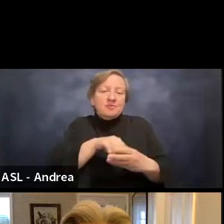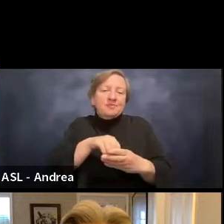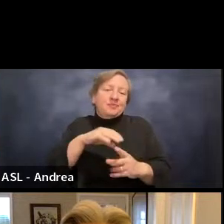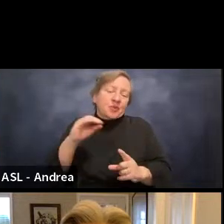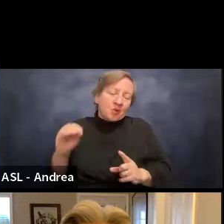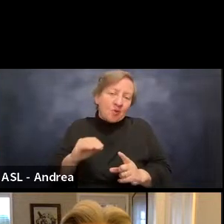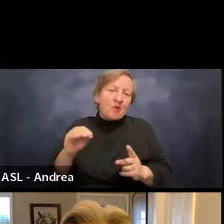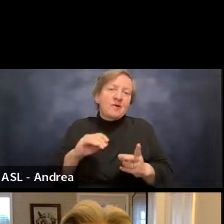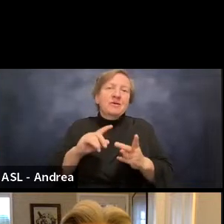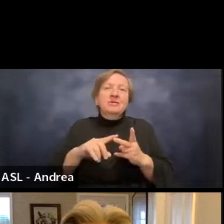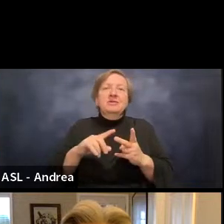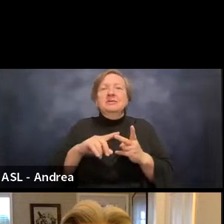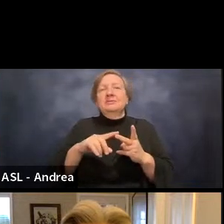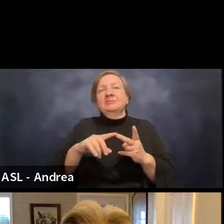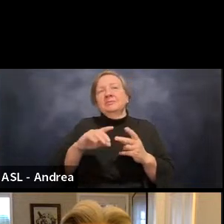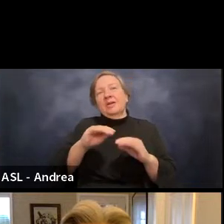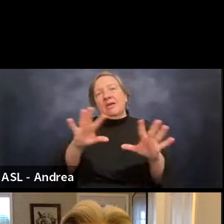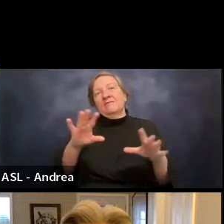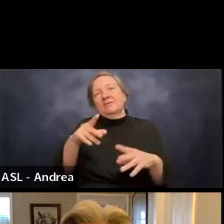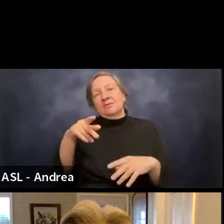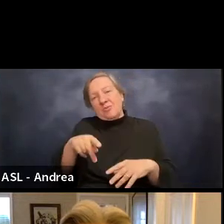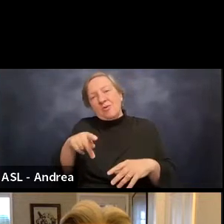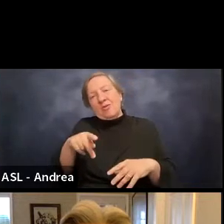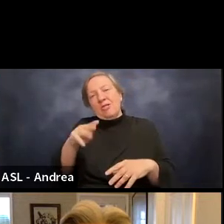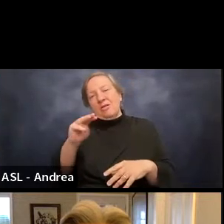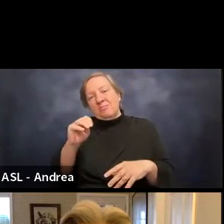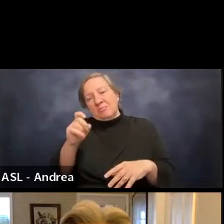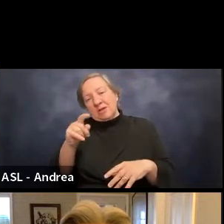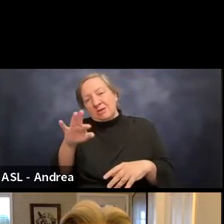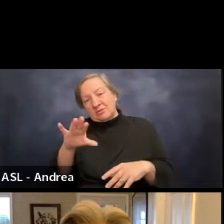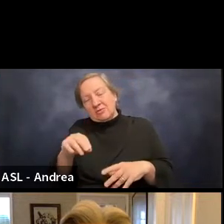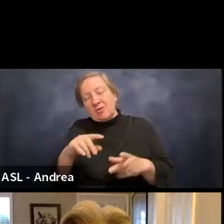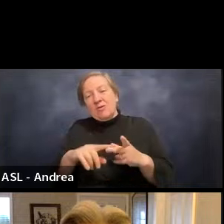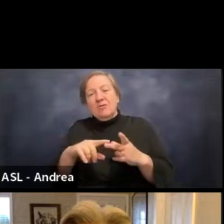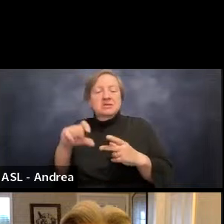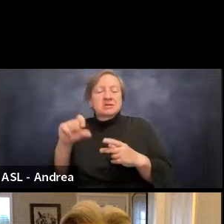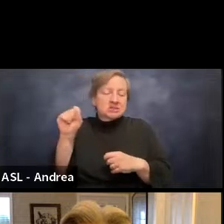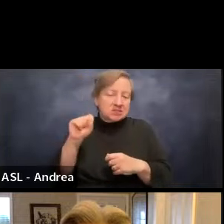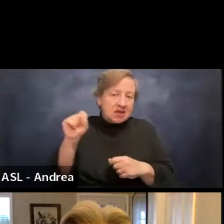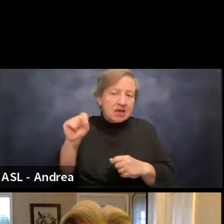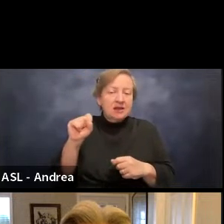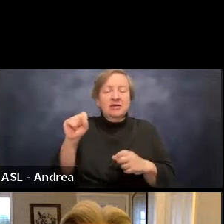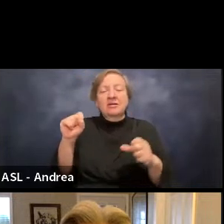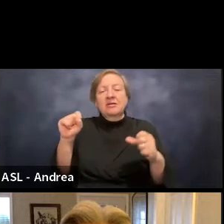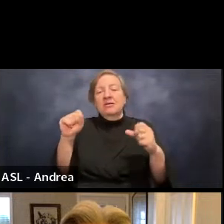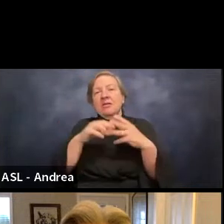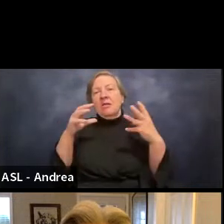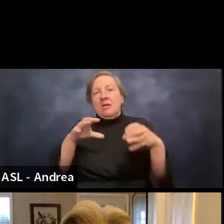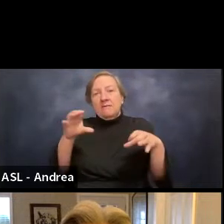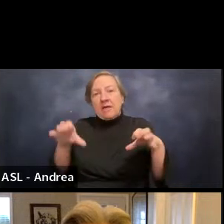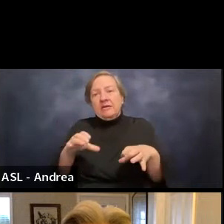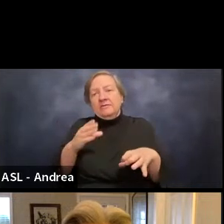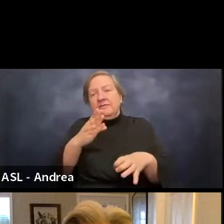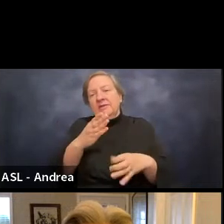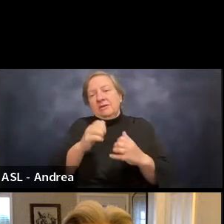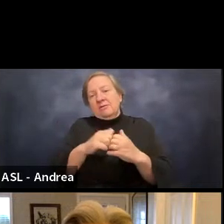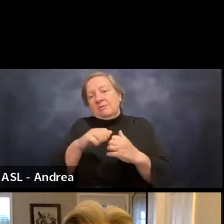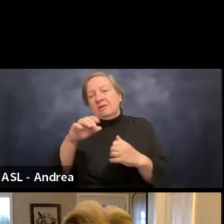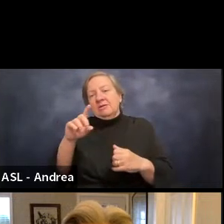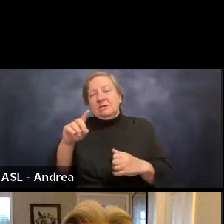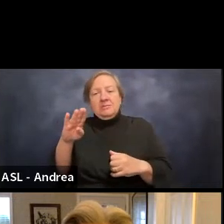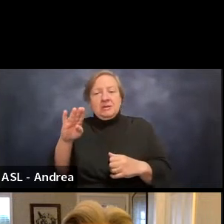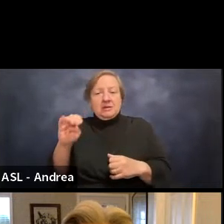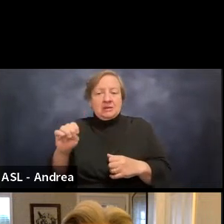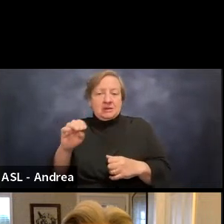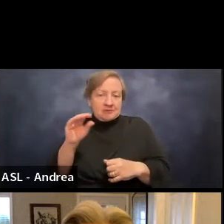Oregon, obviously the Portland Metro region, as well as up in Seattle. You know, there are a lot of activity there with DBE firms